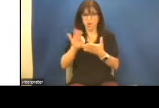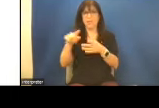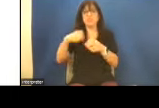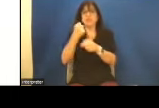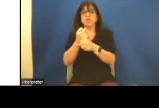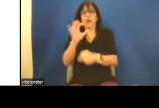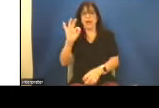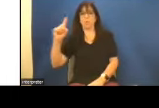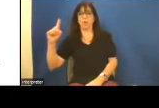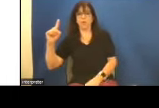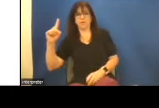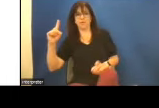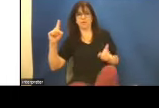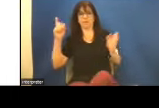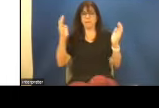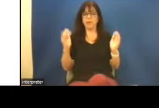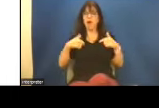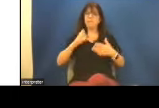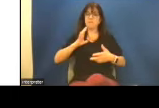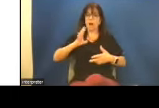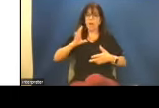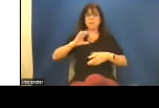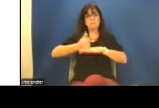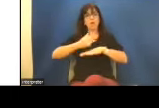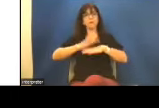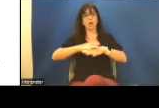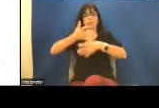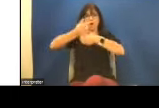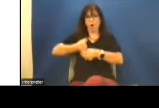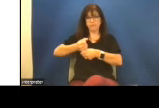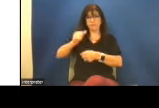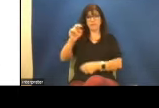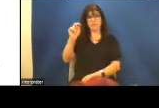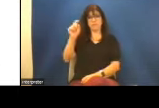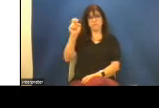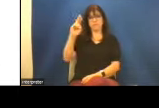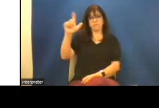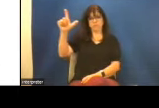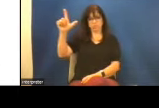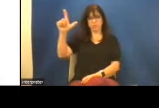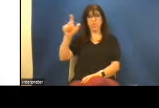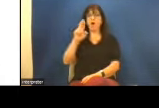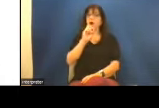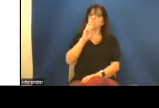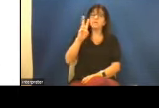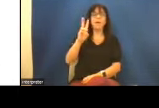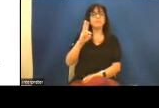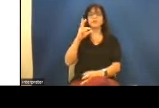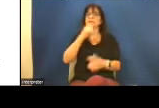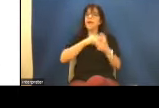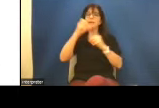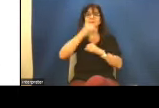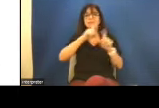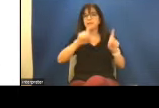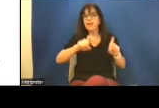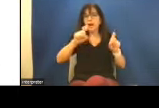91. I'm okay with that based on the confidence interval, okay? It's an ROW, it's a guessing